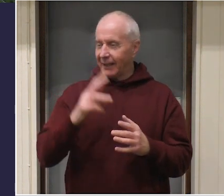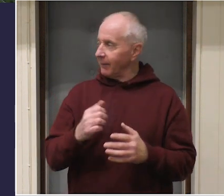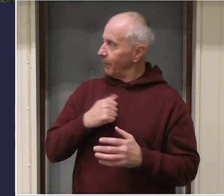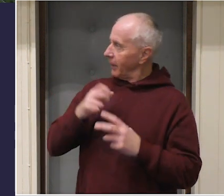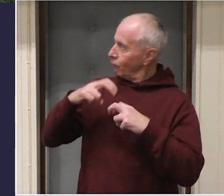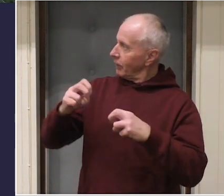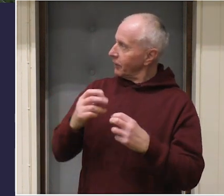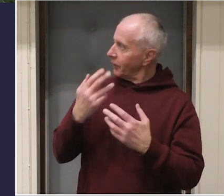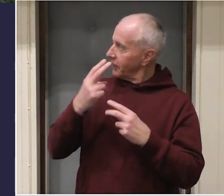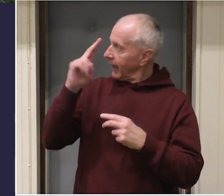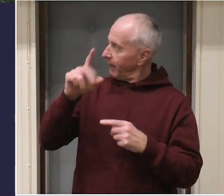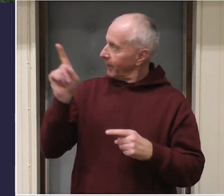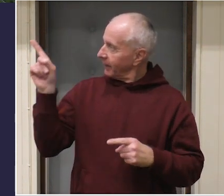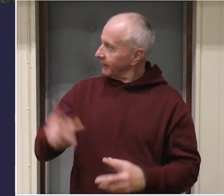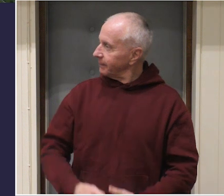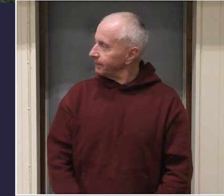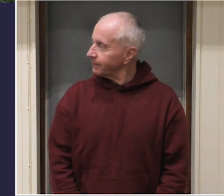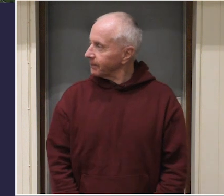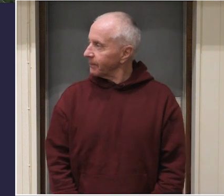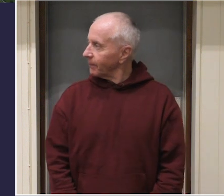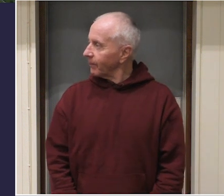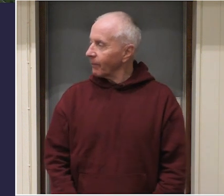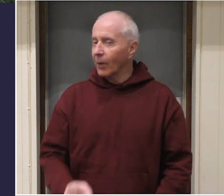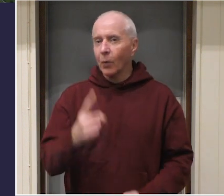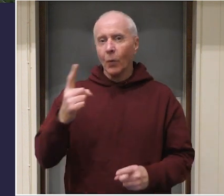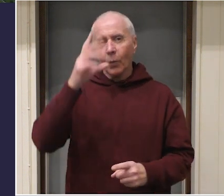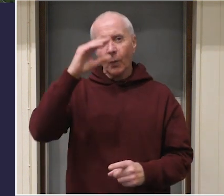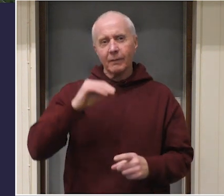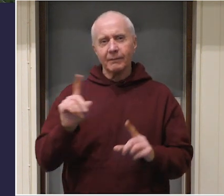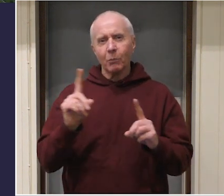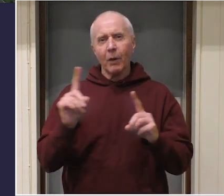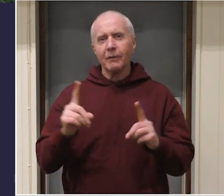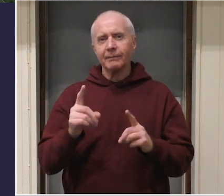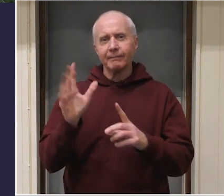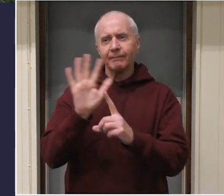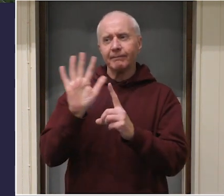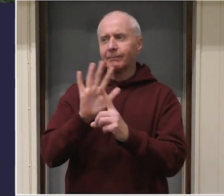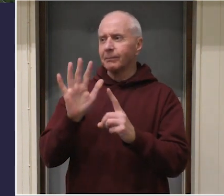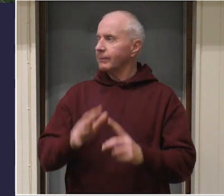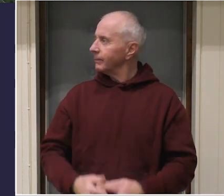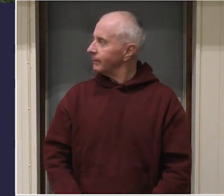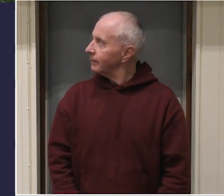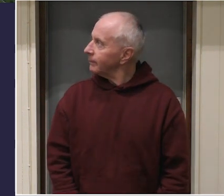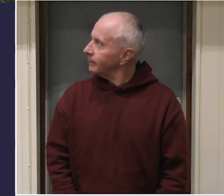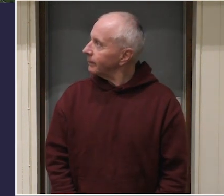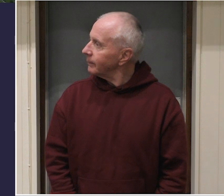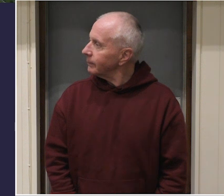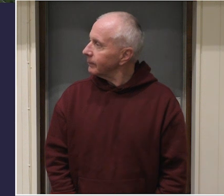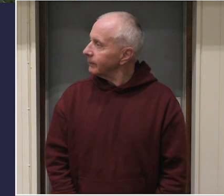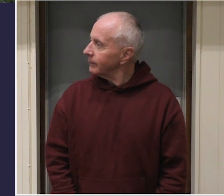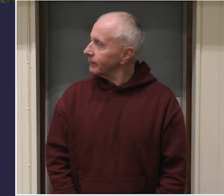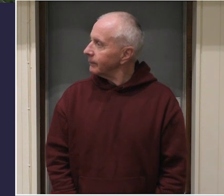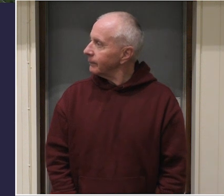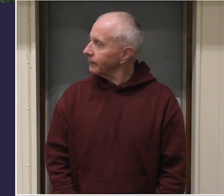let's have a little bit of audience interaction. Who can tell me what this picture is in the back? Van Gogh. Sorry? Van